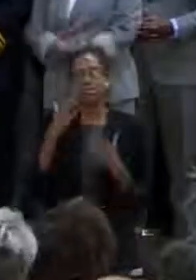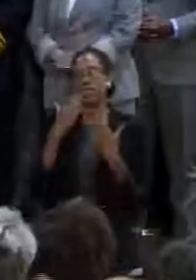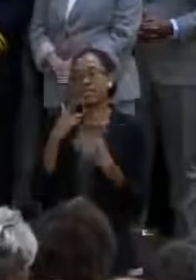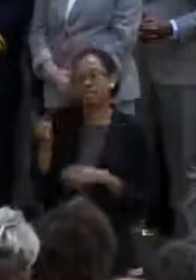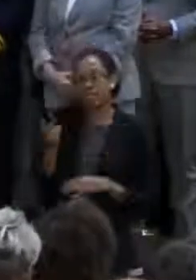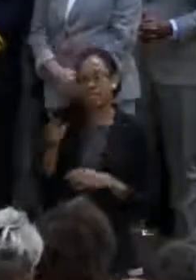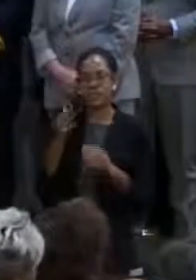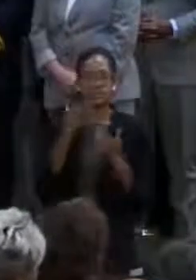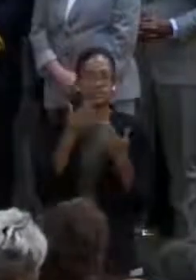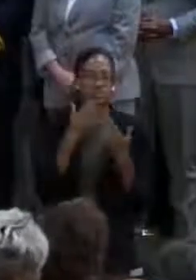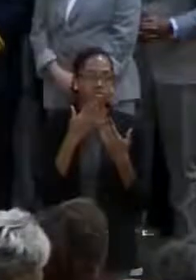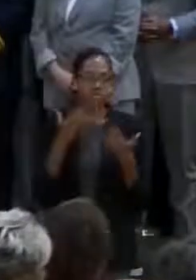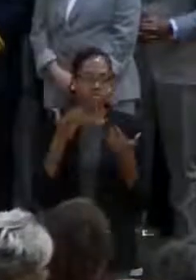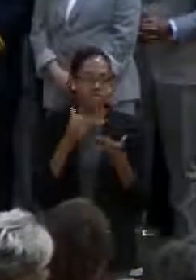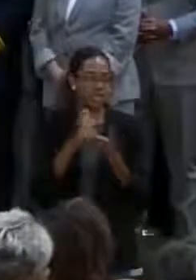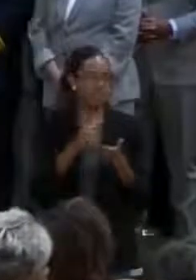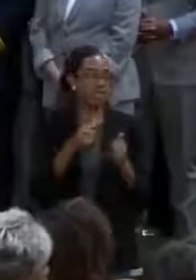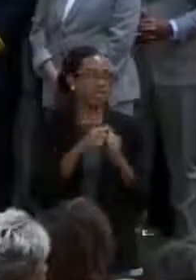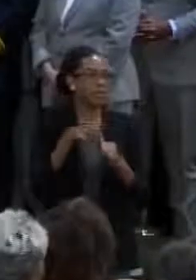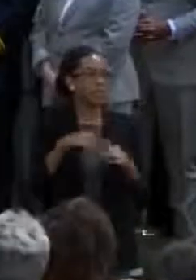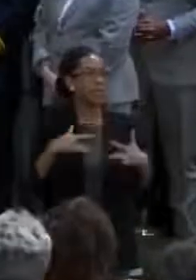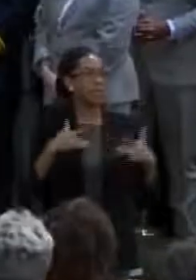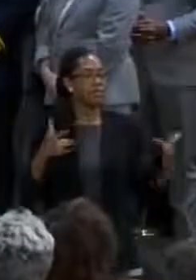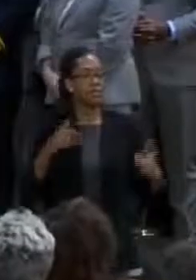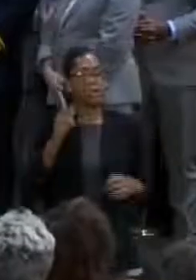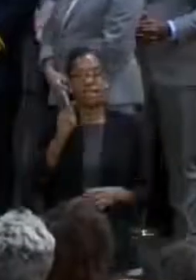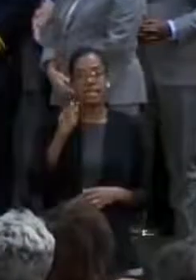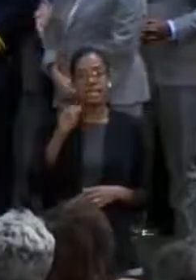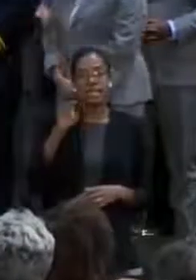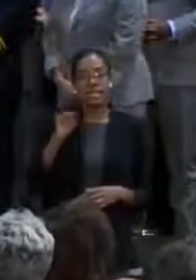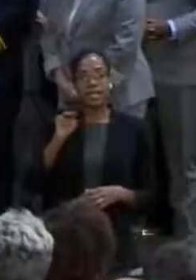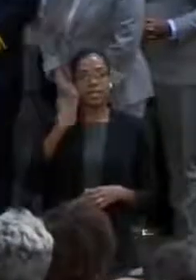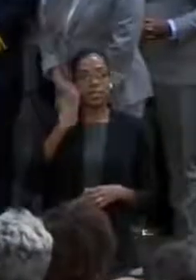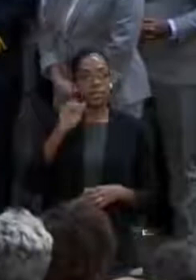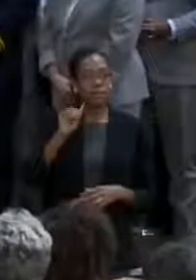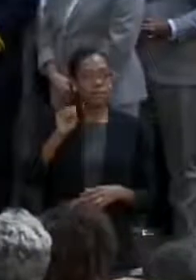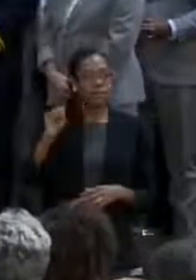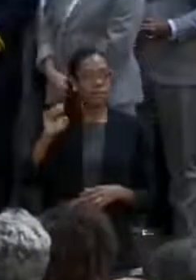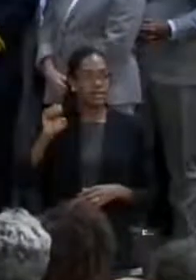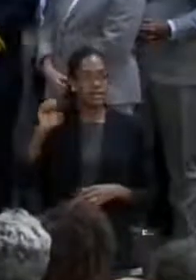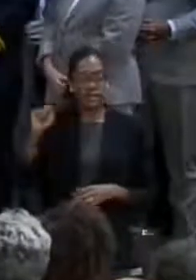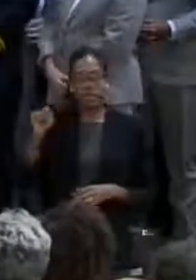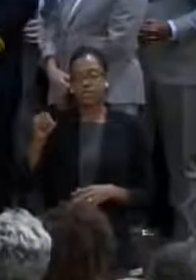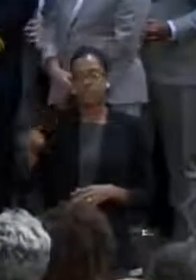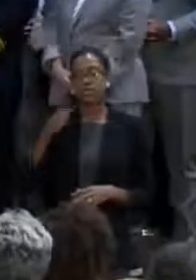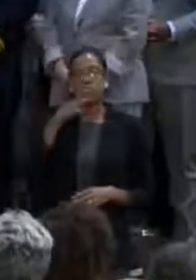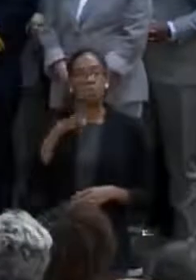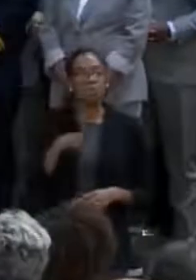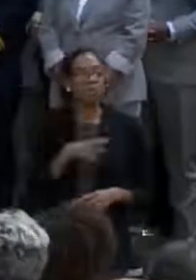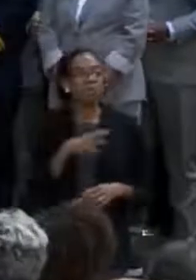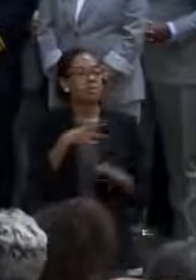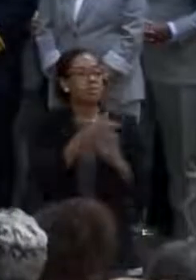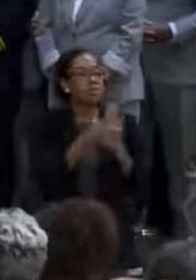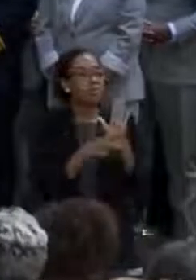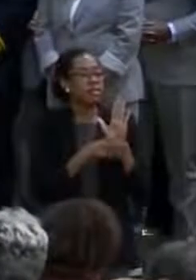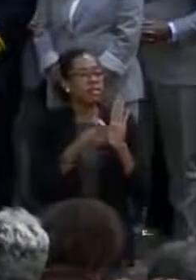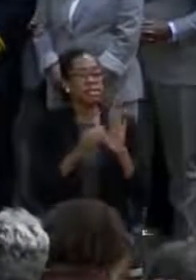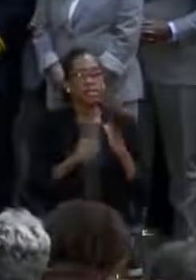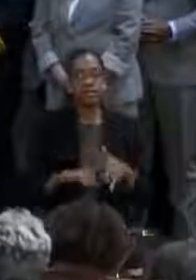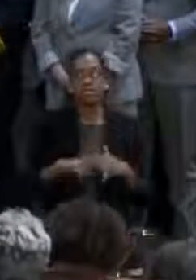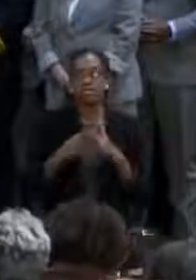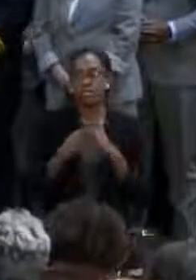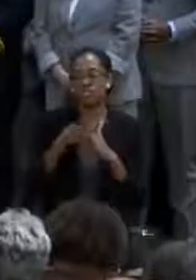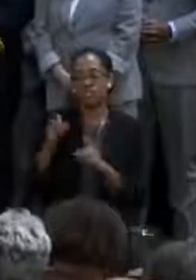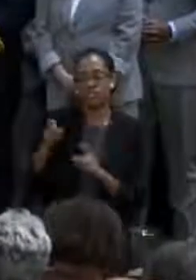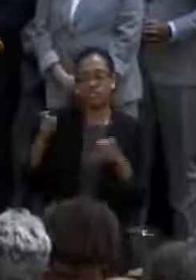event. Kimberly Bassett, who is the Director of the Mayor's Office on Women's Policies and Initiatives.